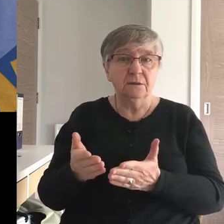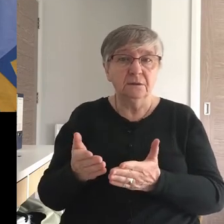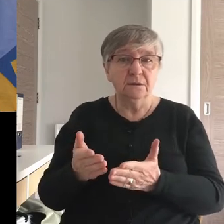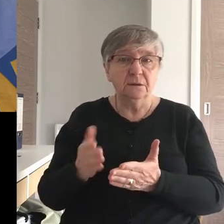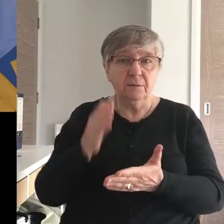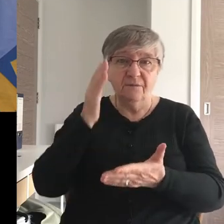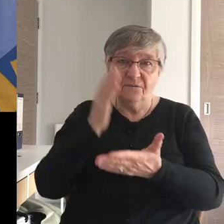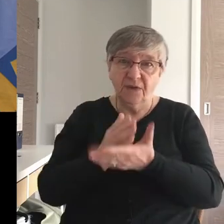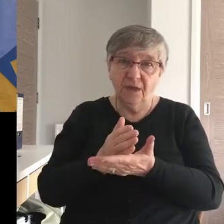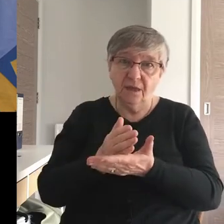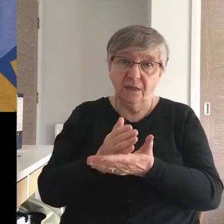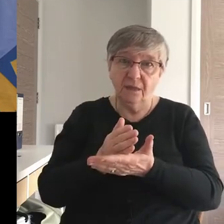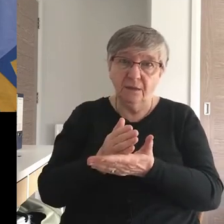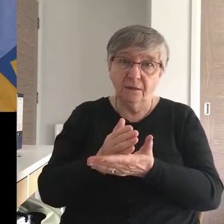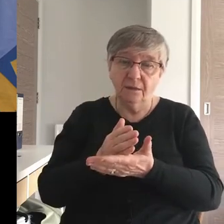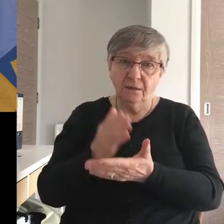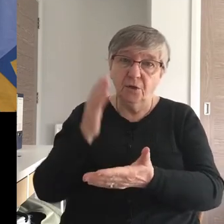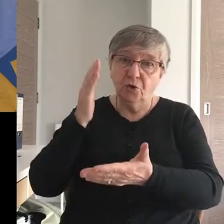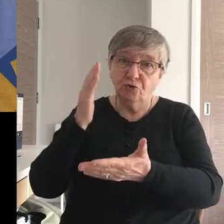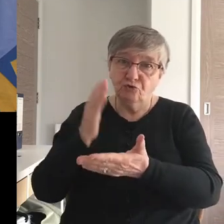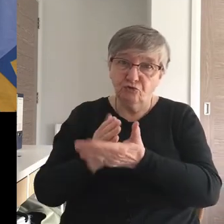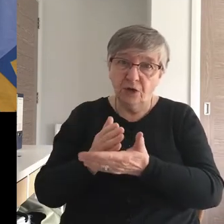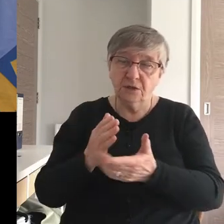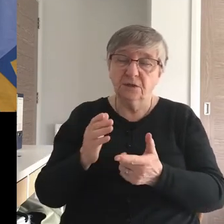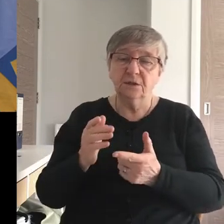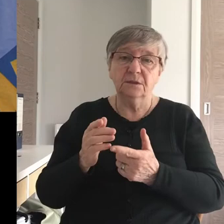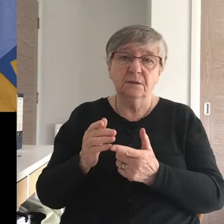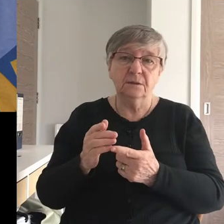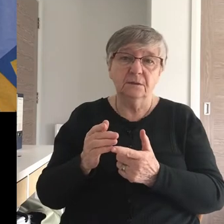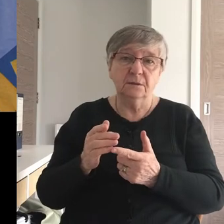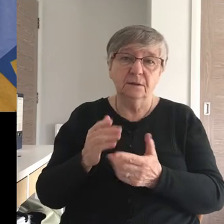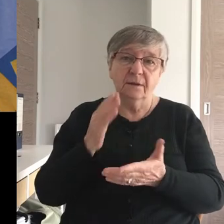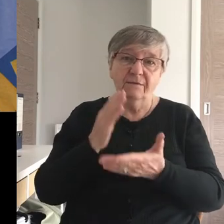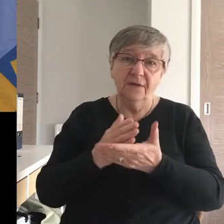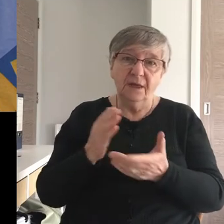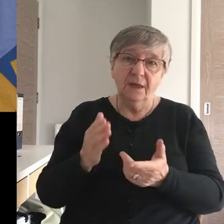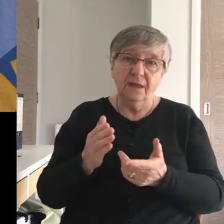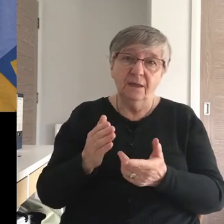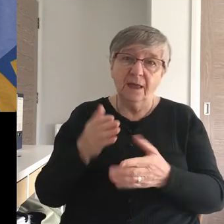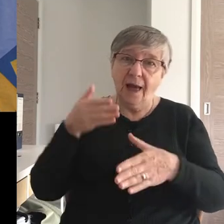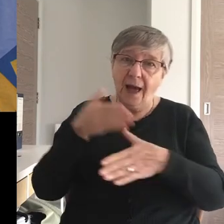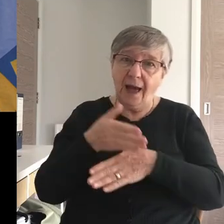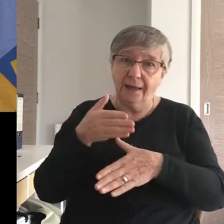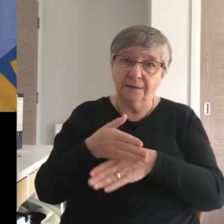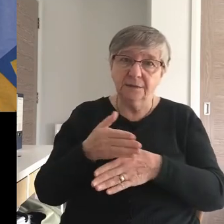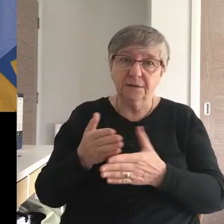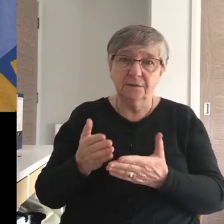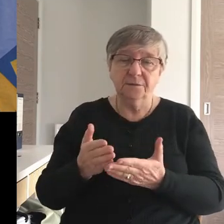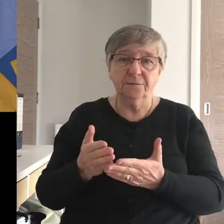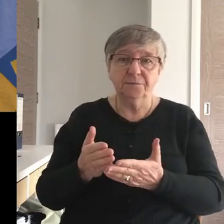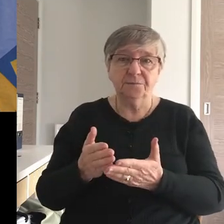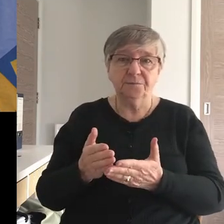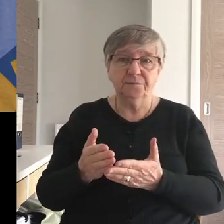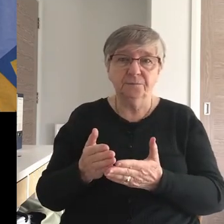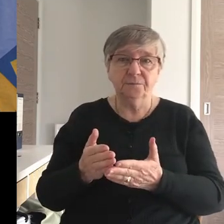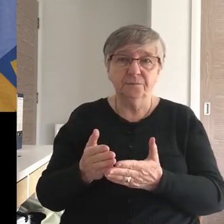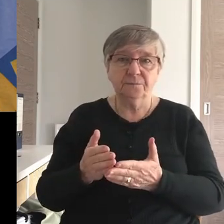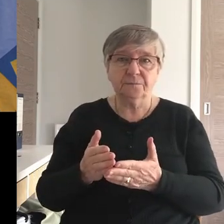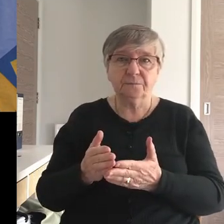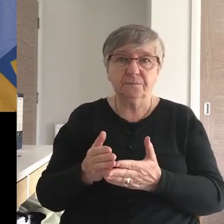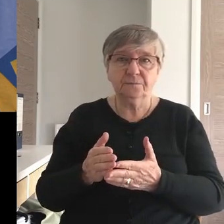But faith trusts. Faith acts.